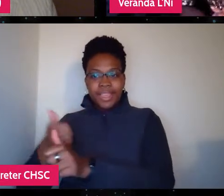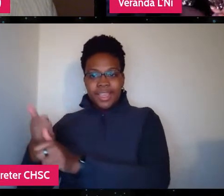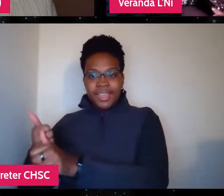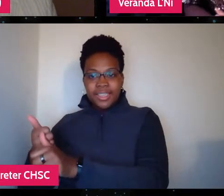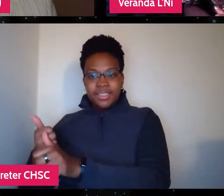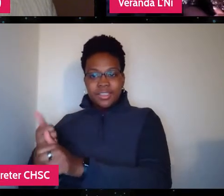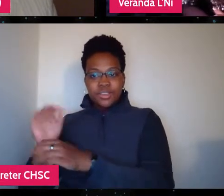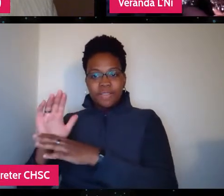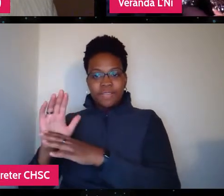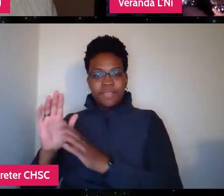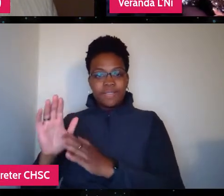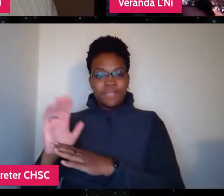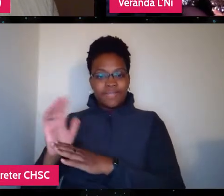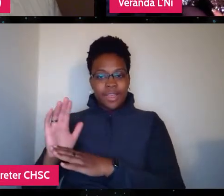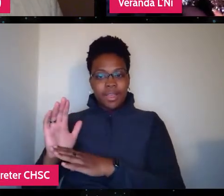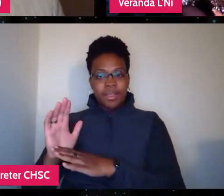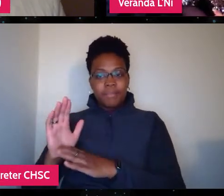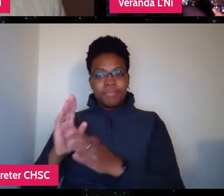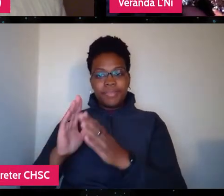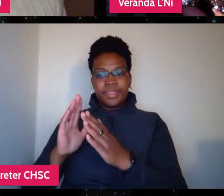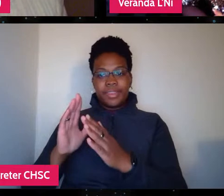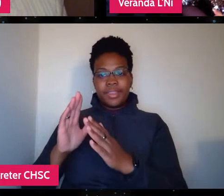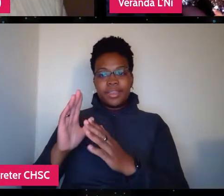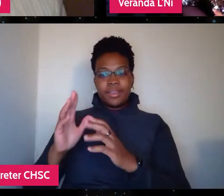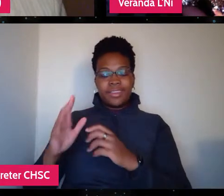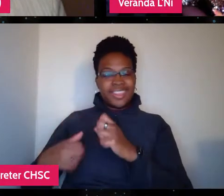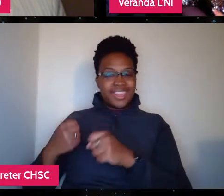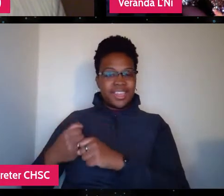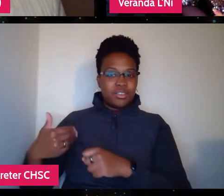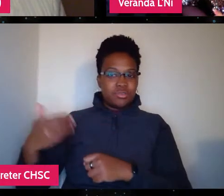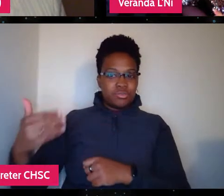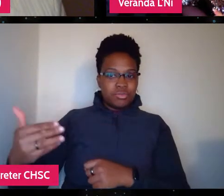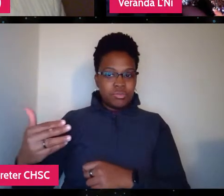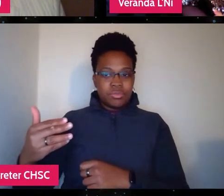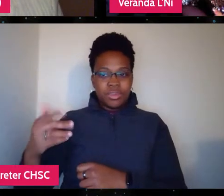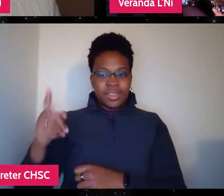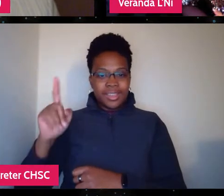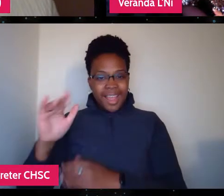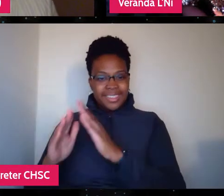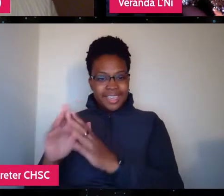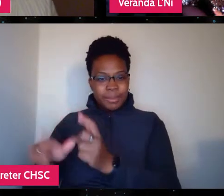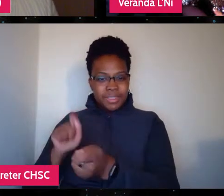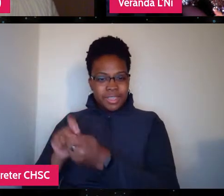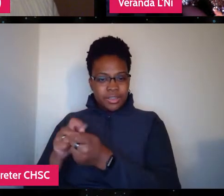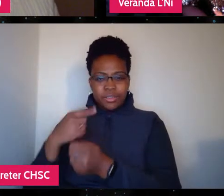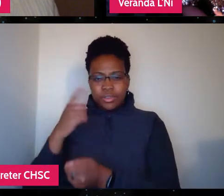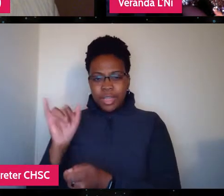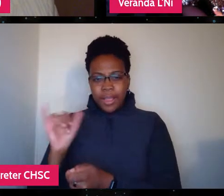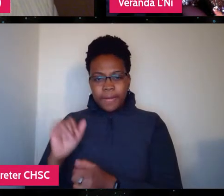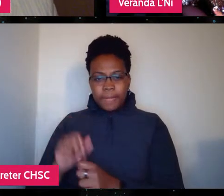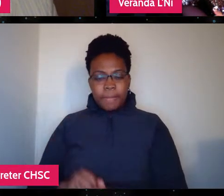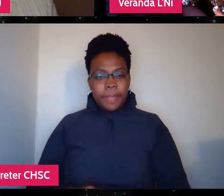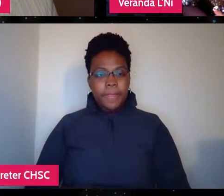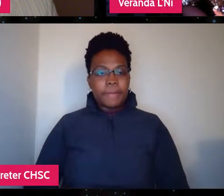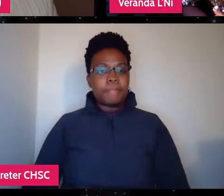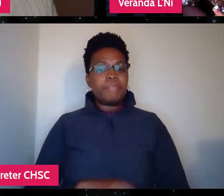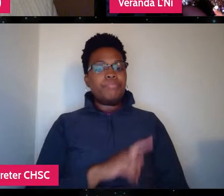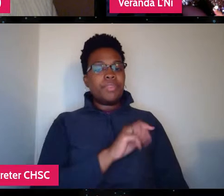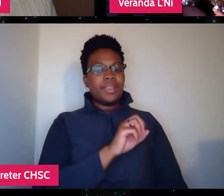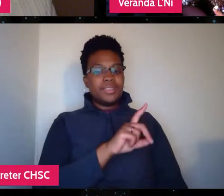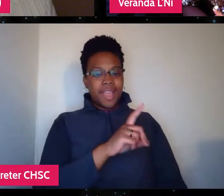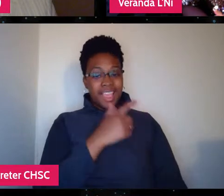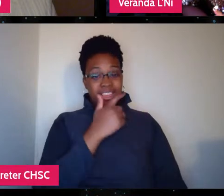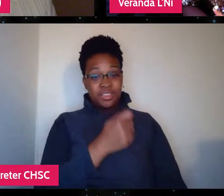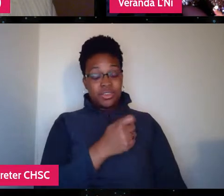particular? That's a great question. Interestingly enough, Sandusky has a long history